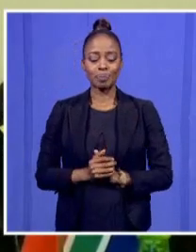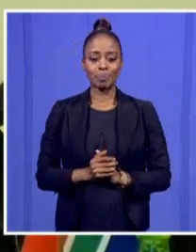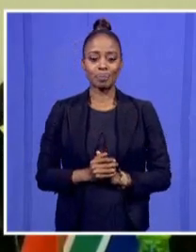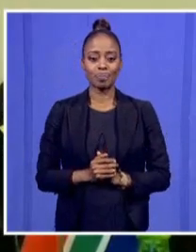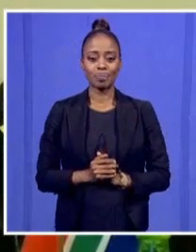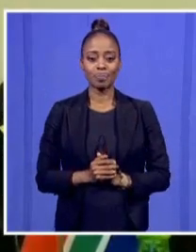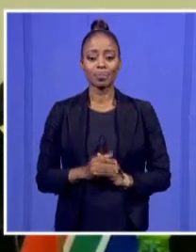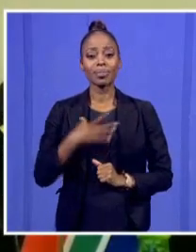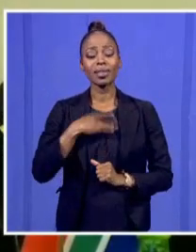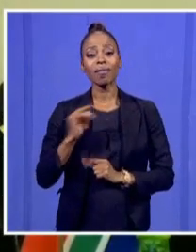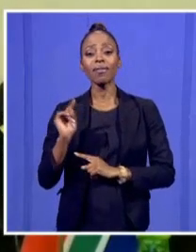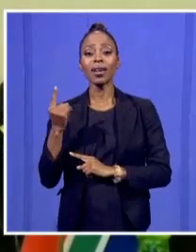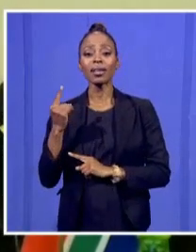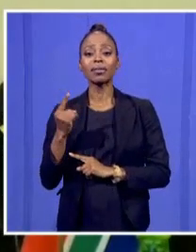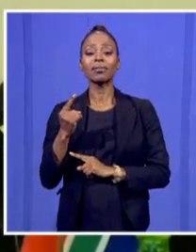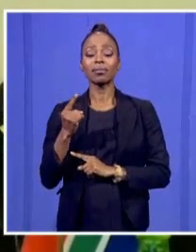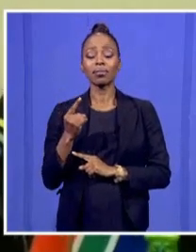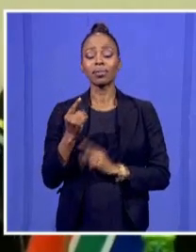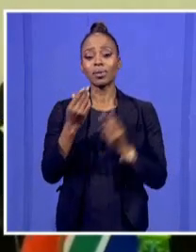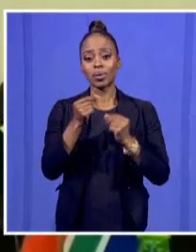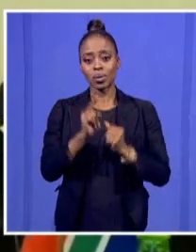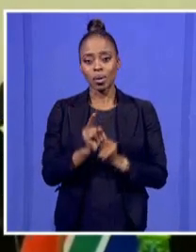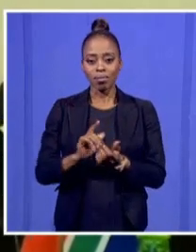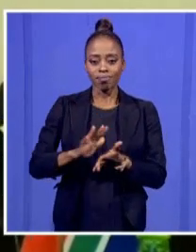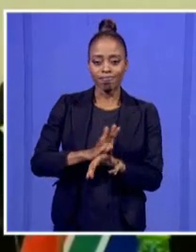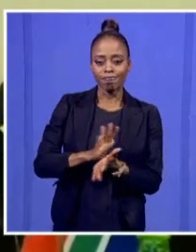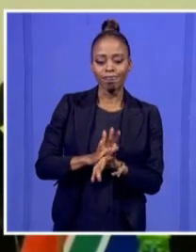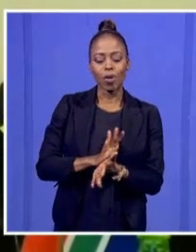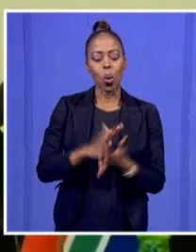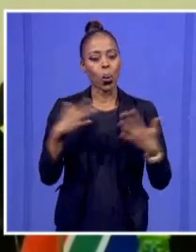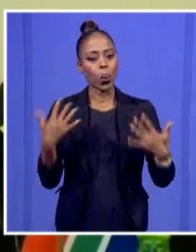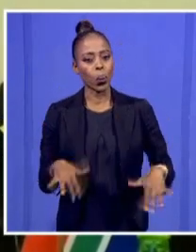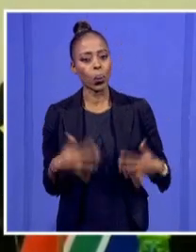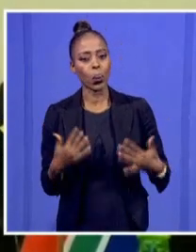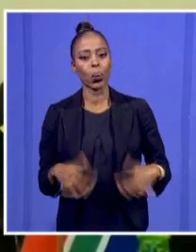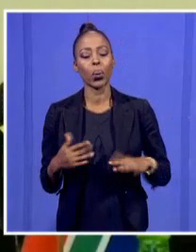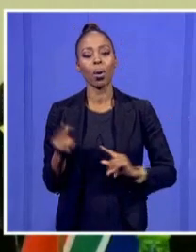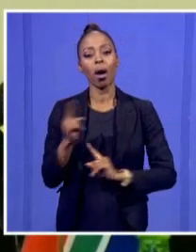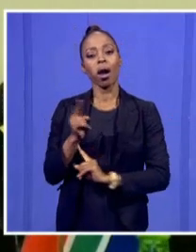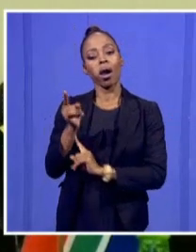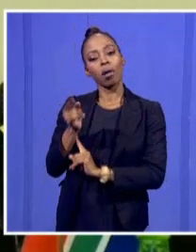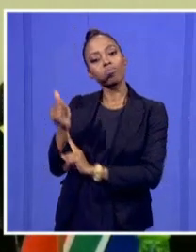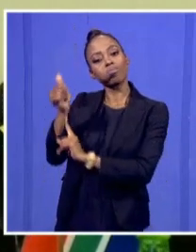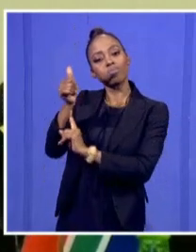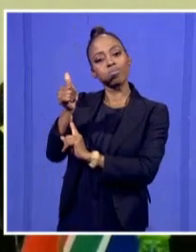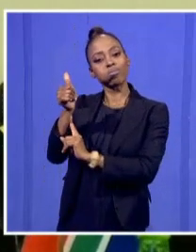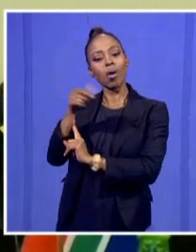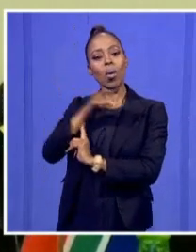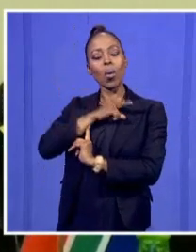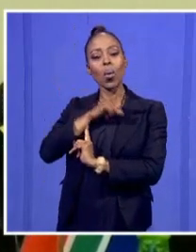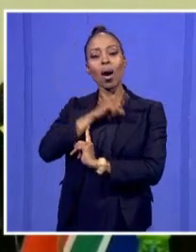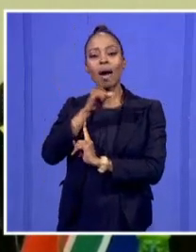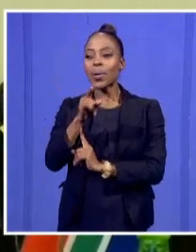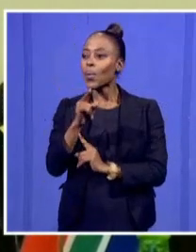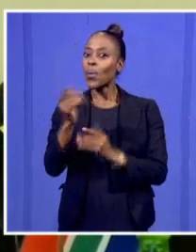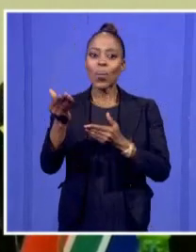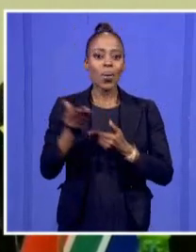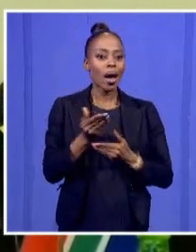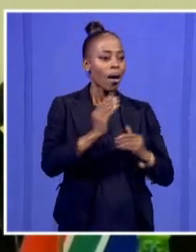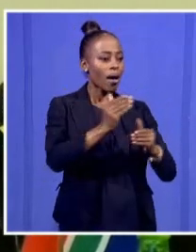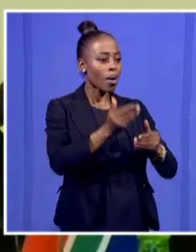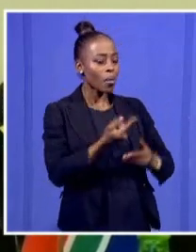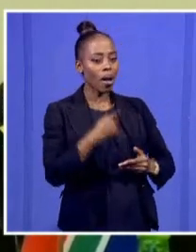I would like, first of all, to extend my gratitude to Your Excellency for the generous hospitality during our